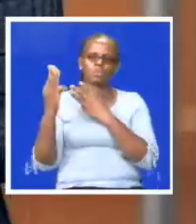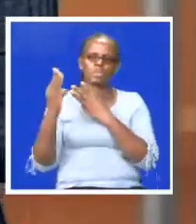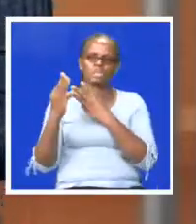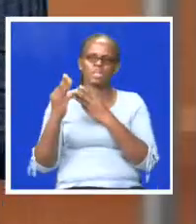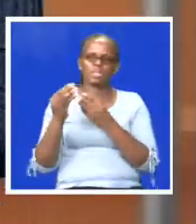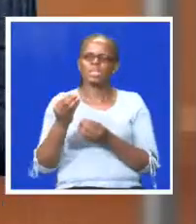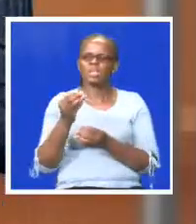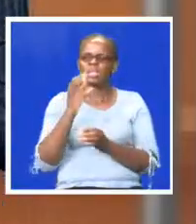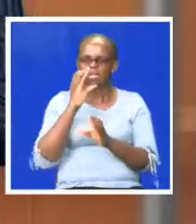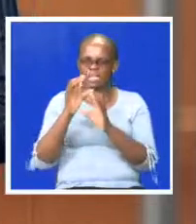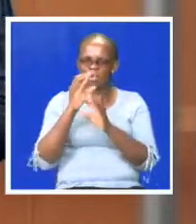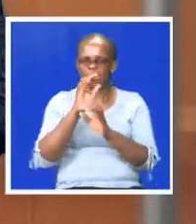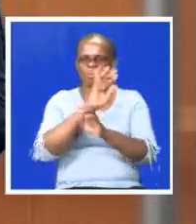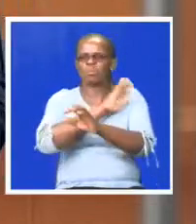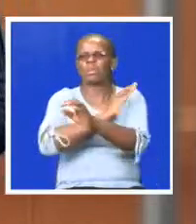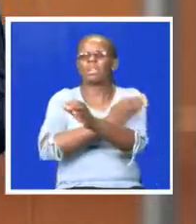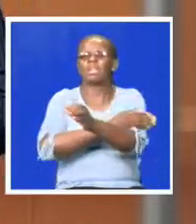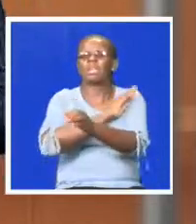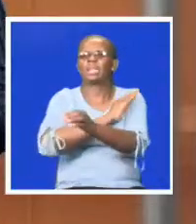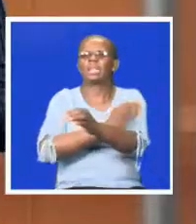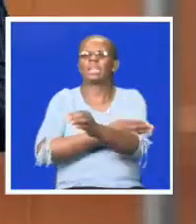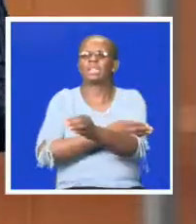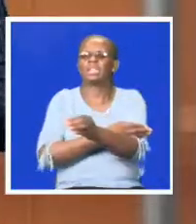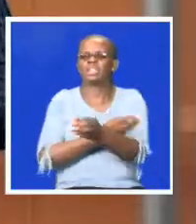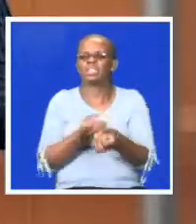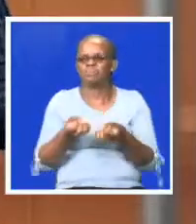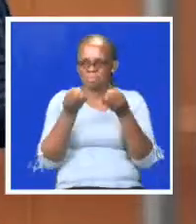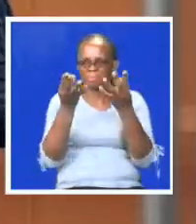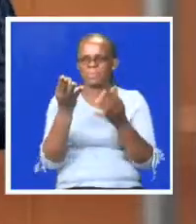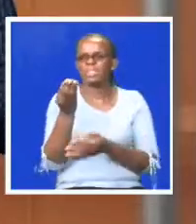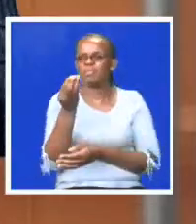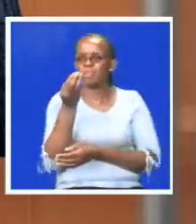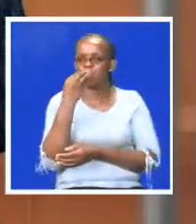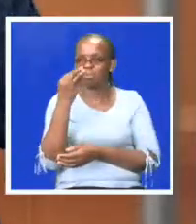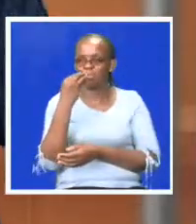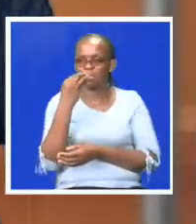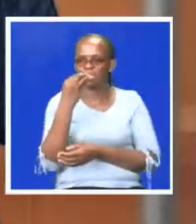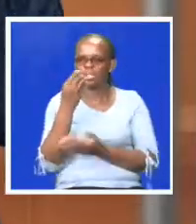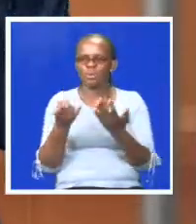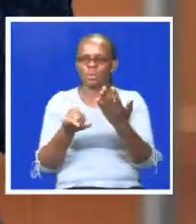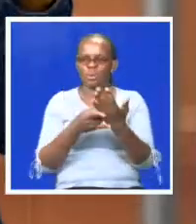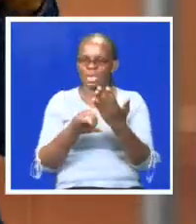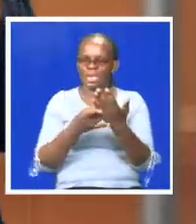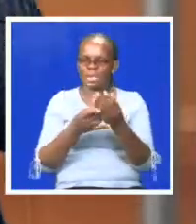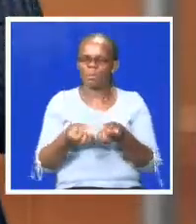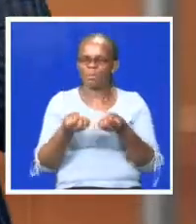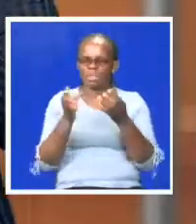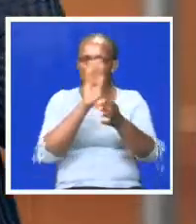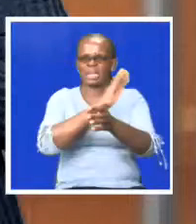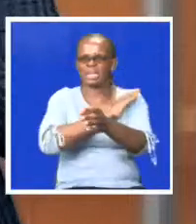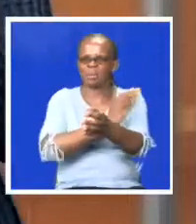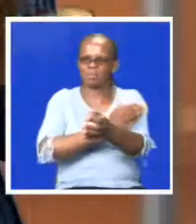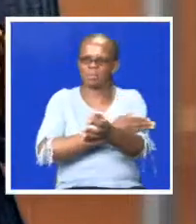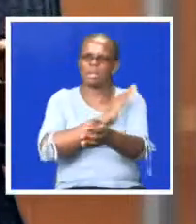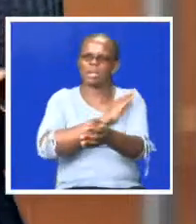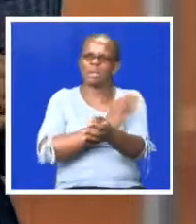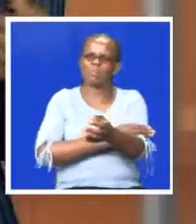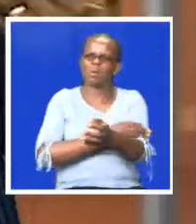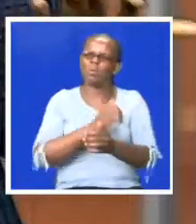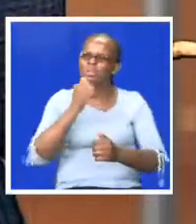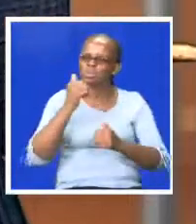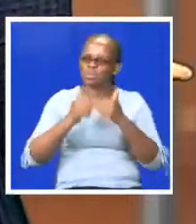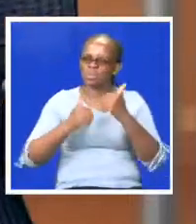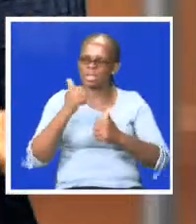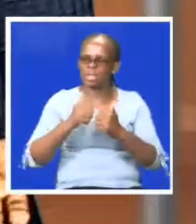what energy giving food is? The food that when you eat that food, it gives us power to do a lot of things, to run,